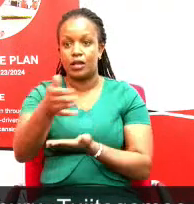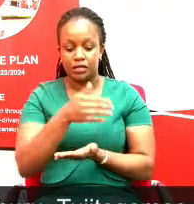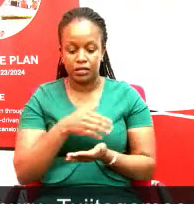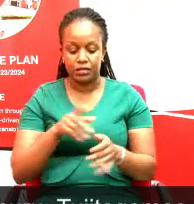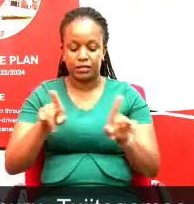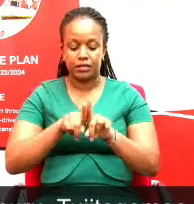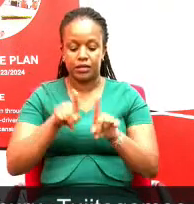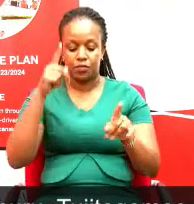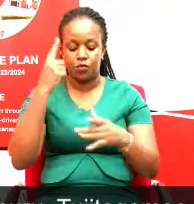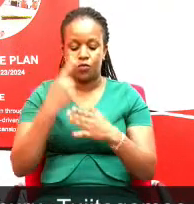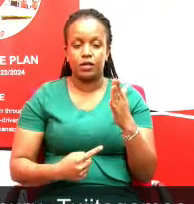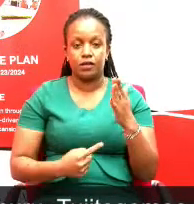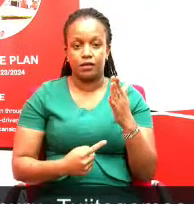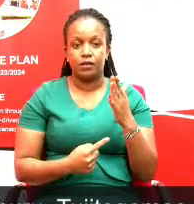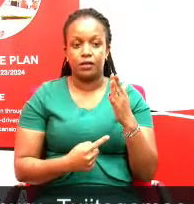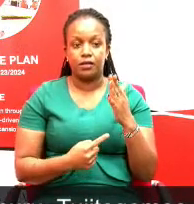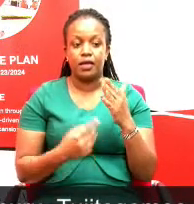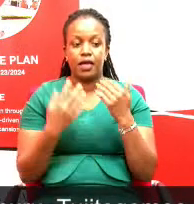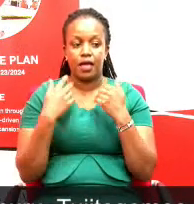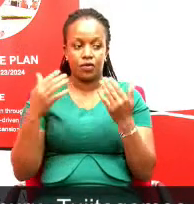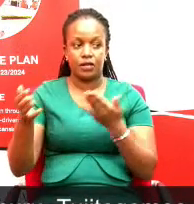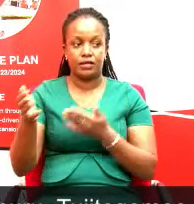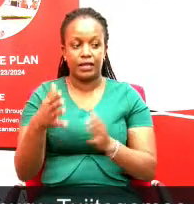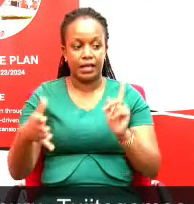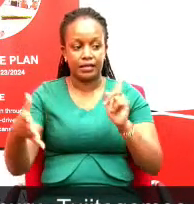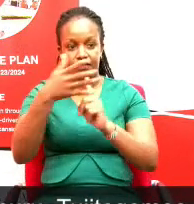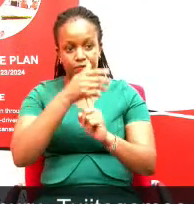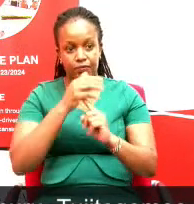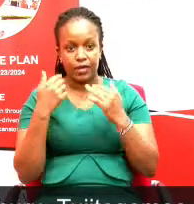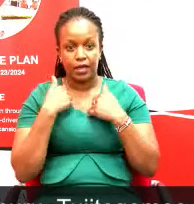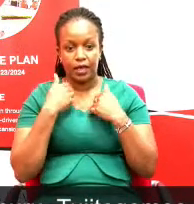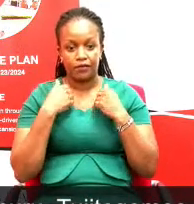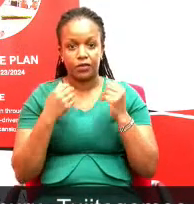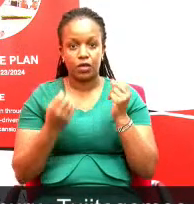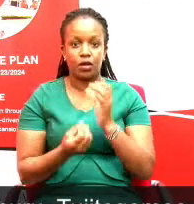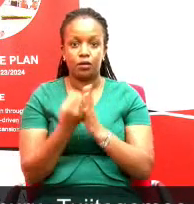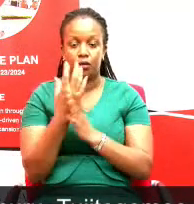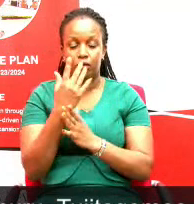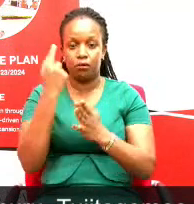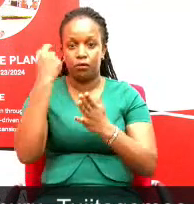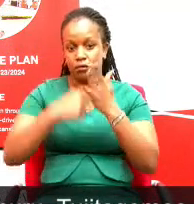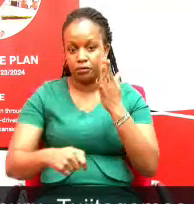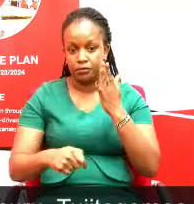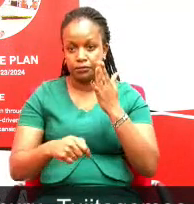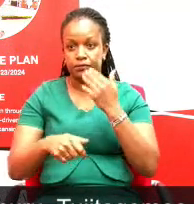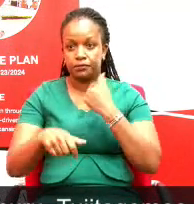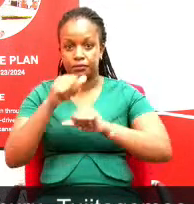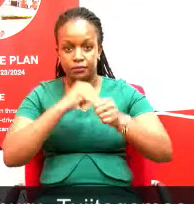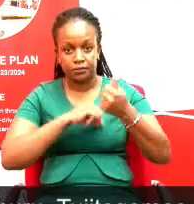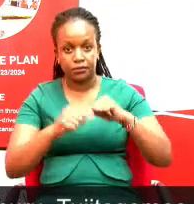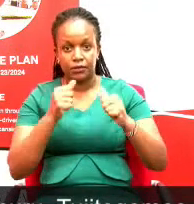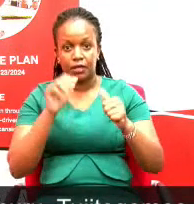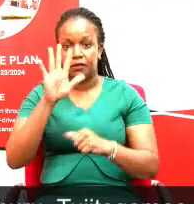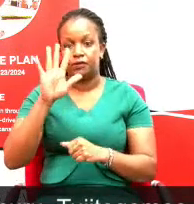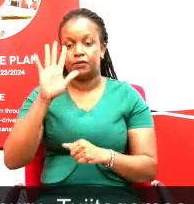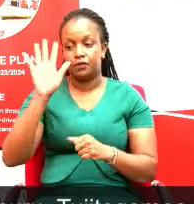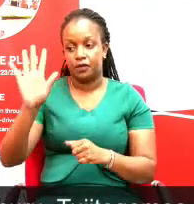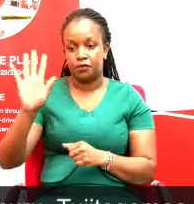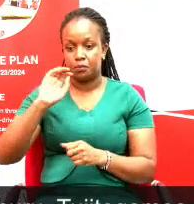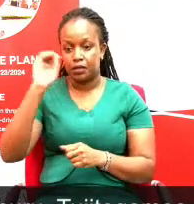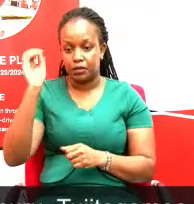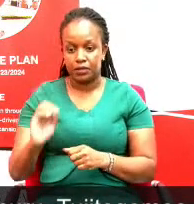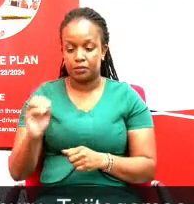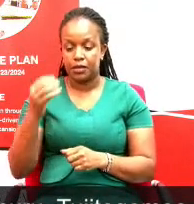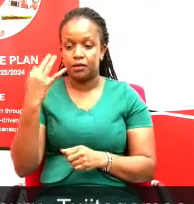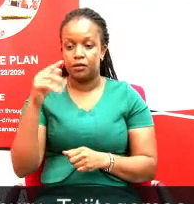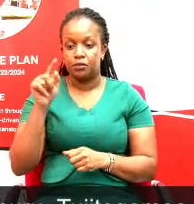this, some of these key achievements, including the growth of active taxpayer base by 55%, from 3.9 million in